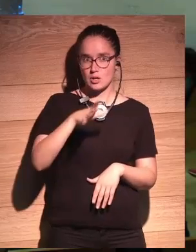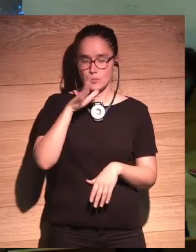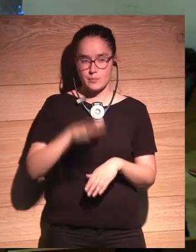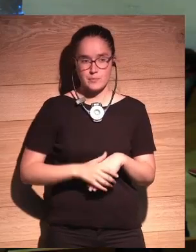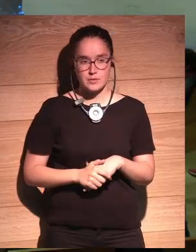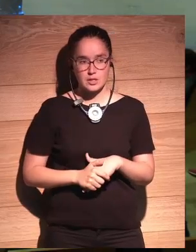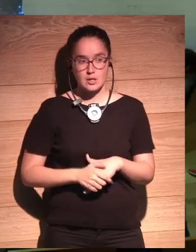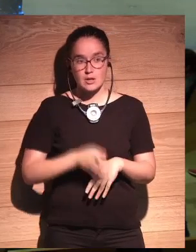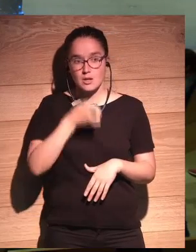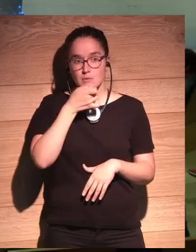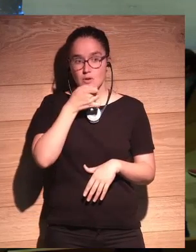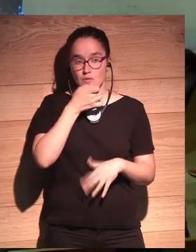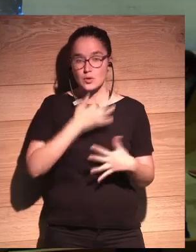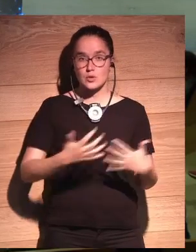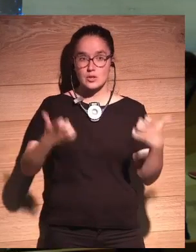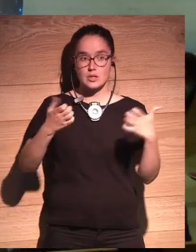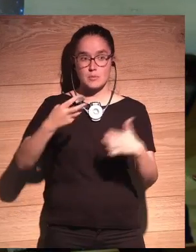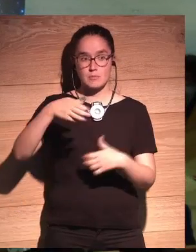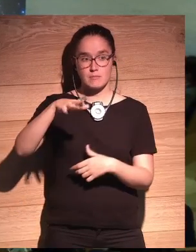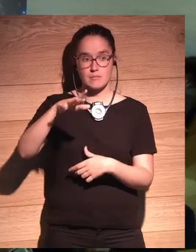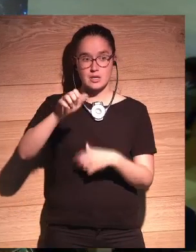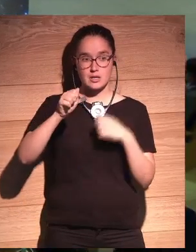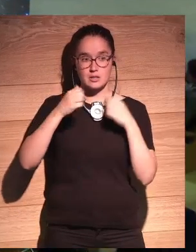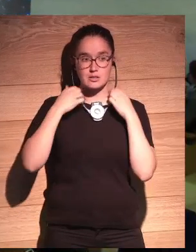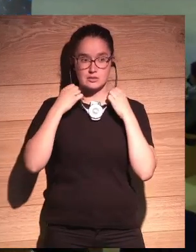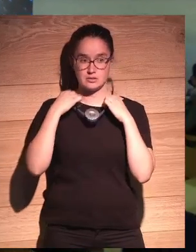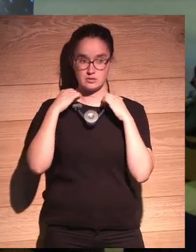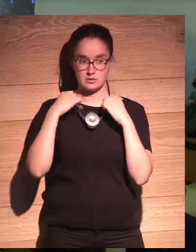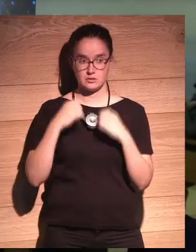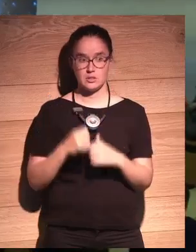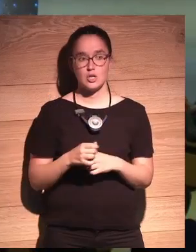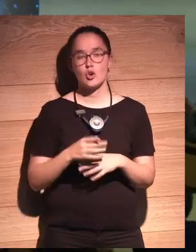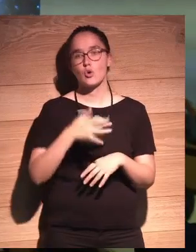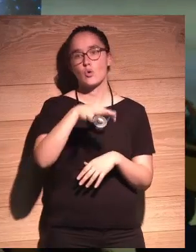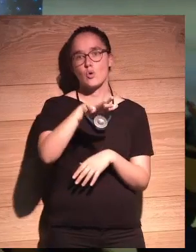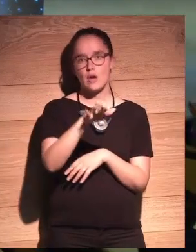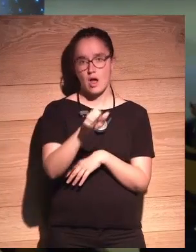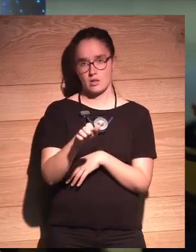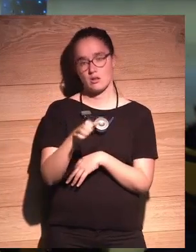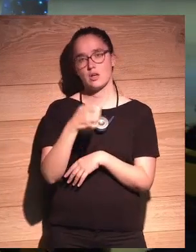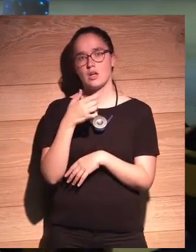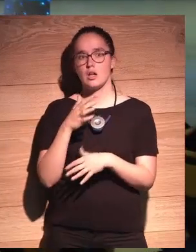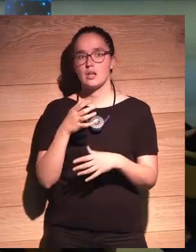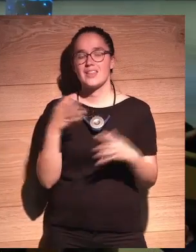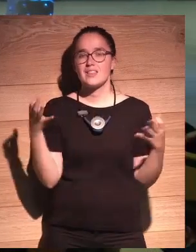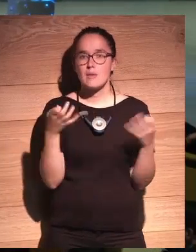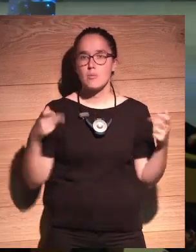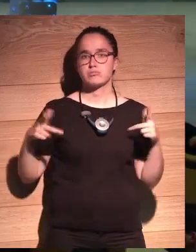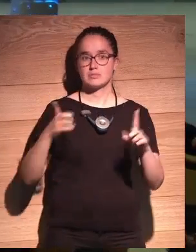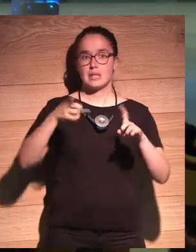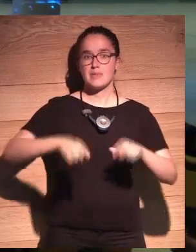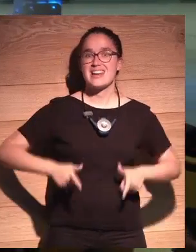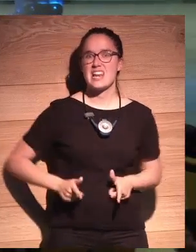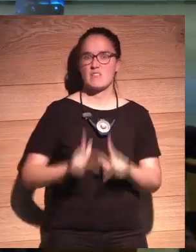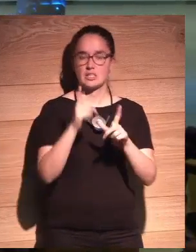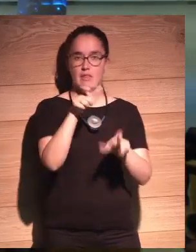Marta, y pido el micrófono también aquí. Dinos, Marta. Estoy totalmente de acuerdo con Gunnar en que hay que dejar también